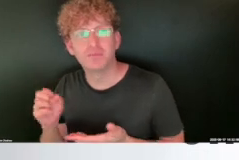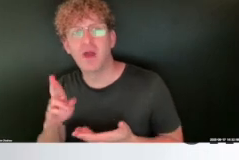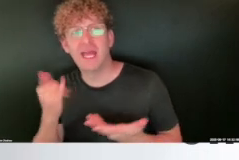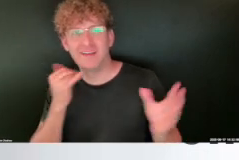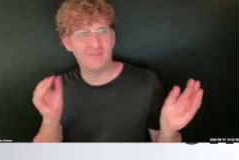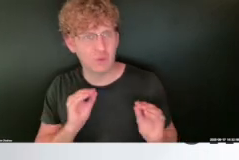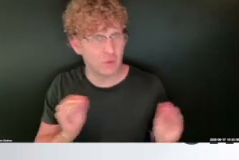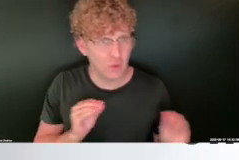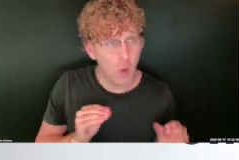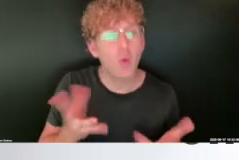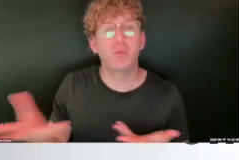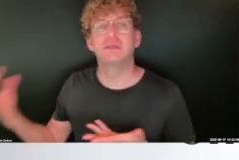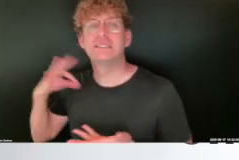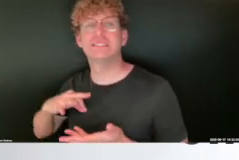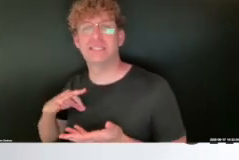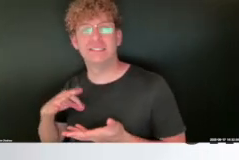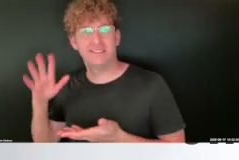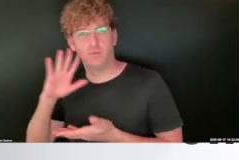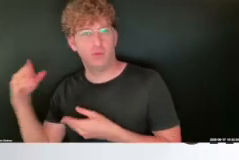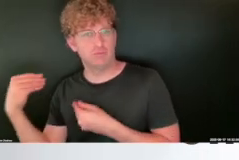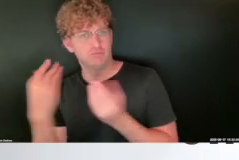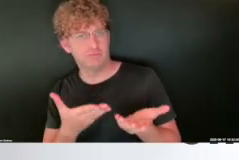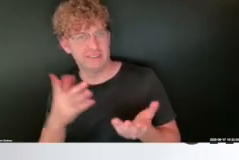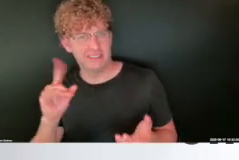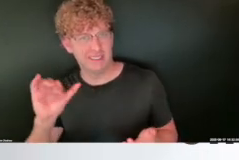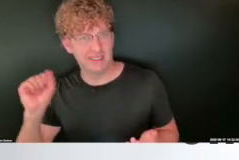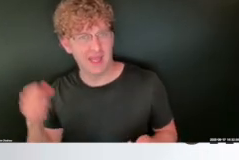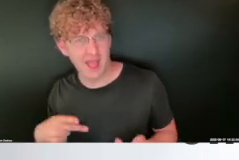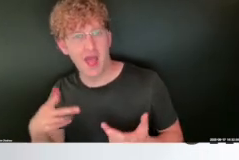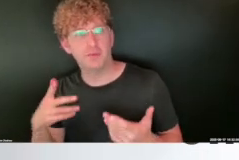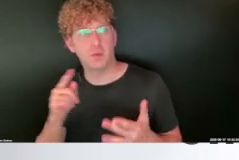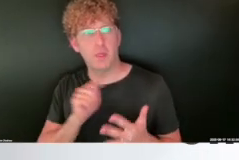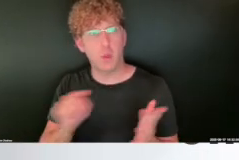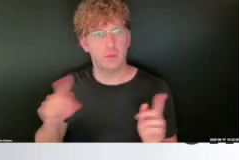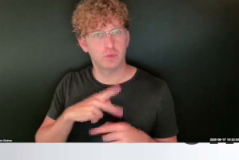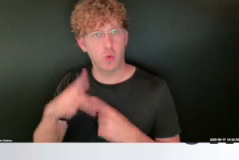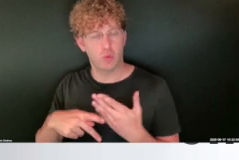with all of these programs, they are focused towards low-income individuals.